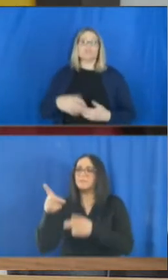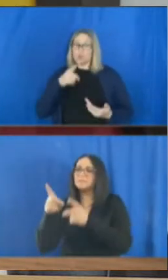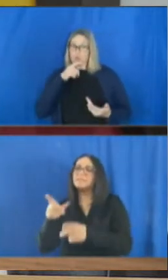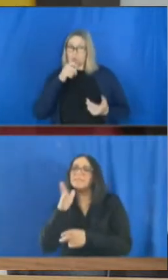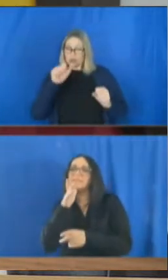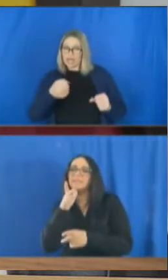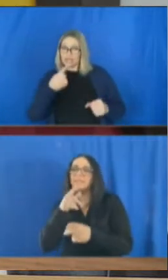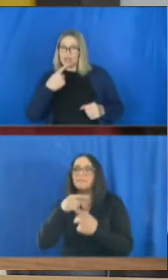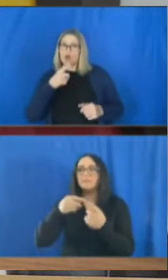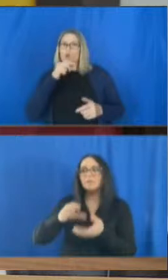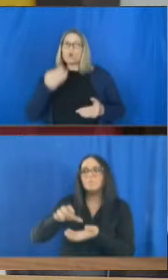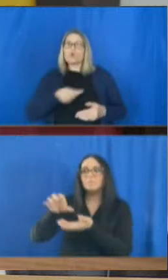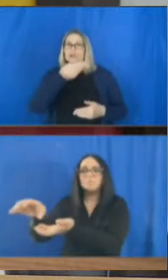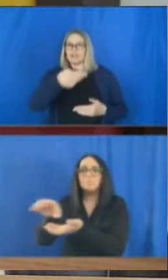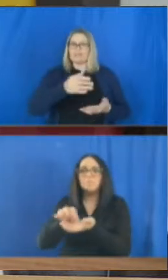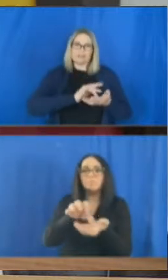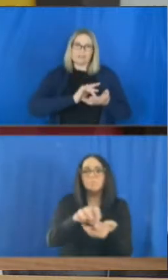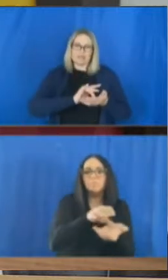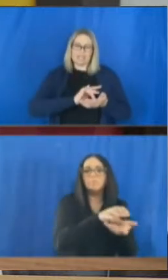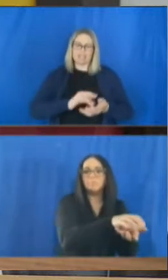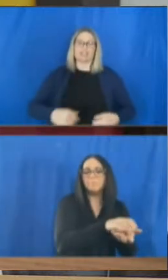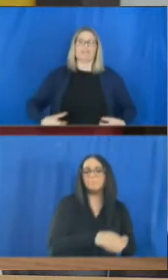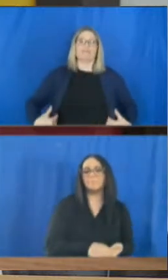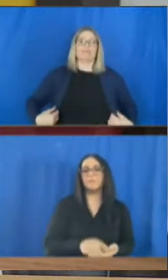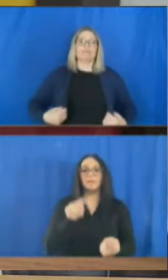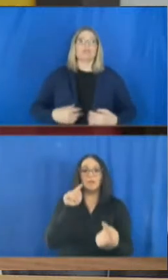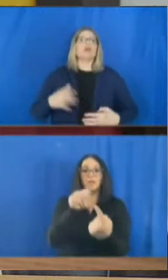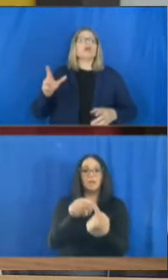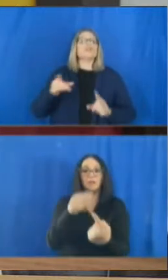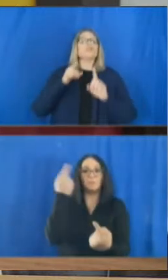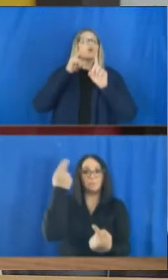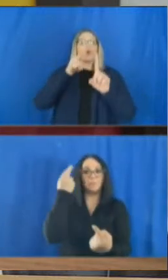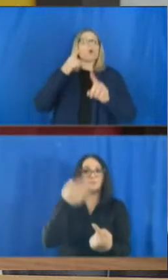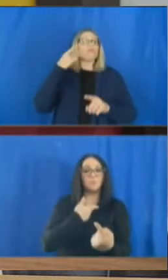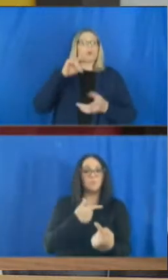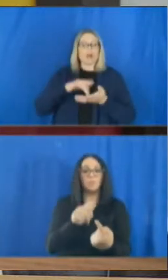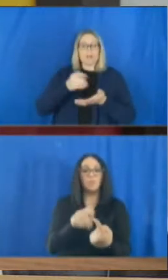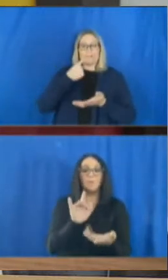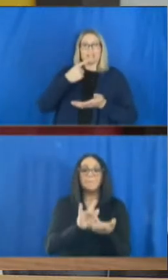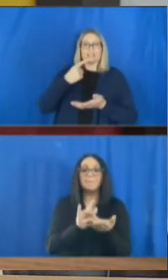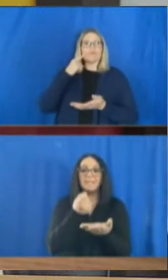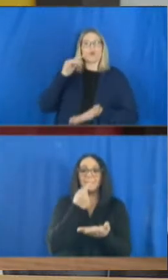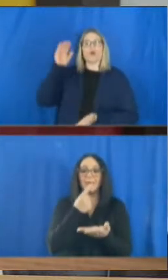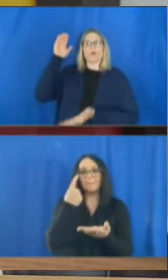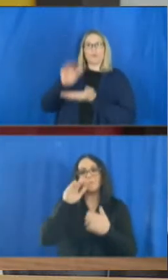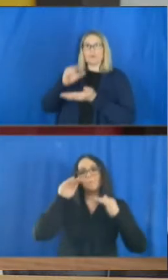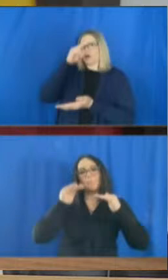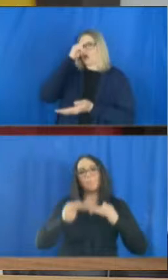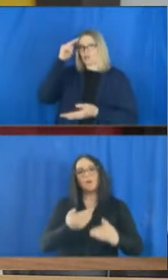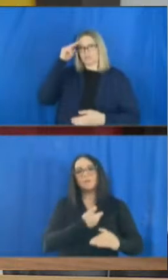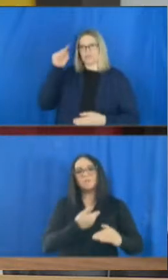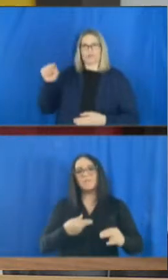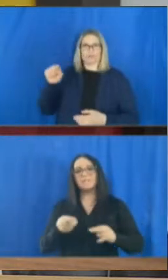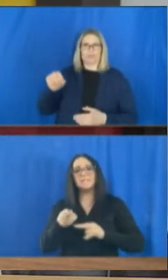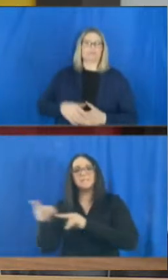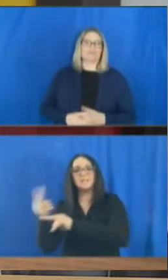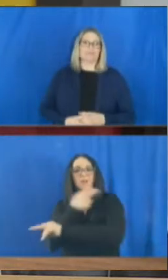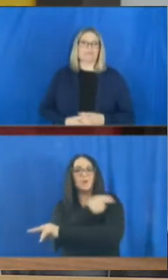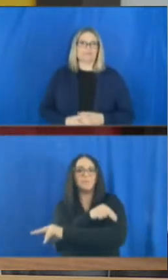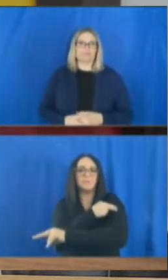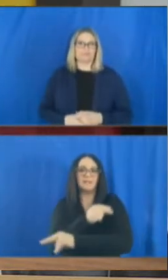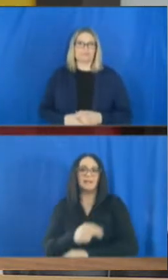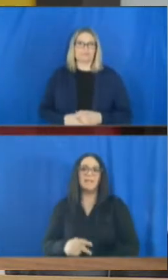new hospitalization numbers at this time, because the number of doses right now per capita per province that's being distributed is